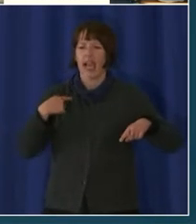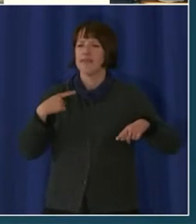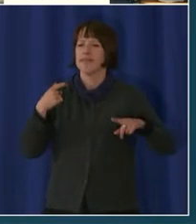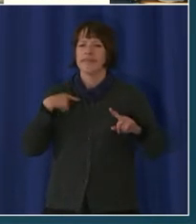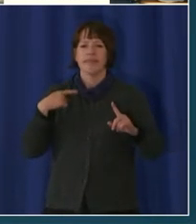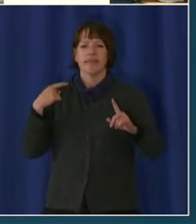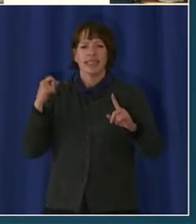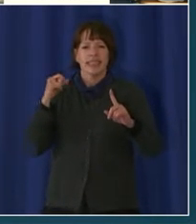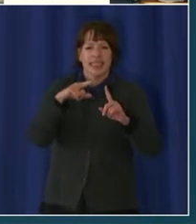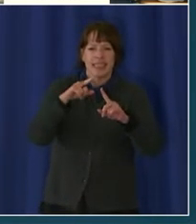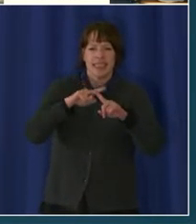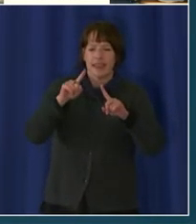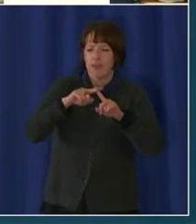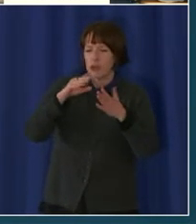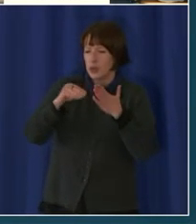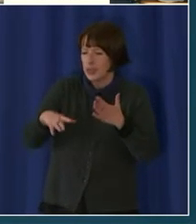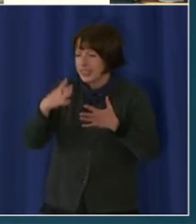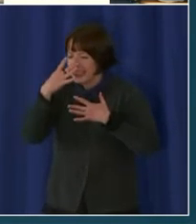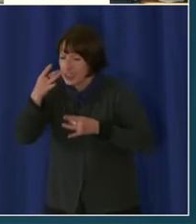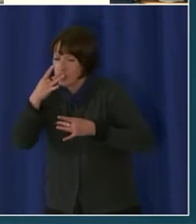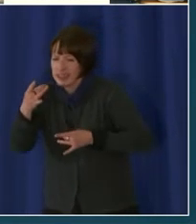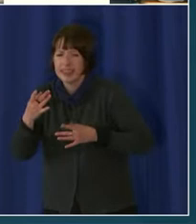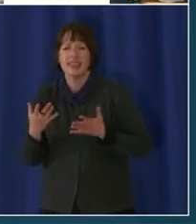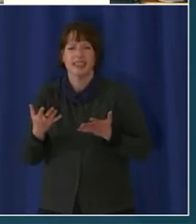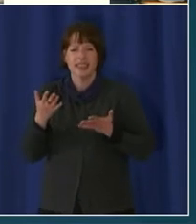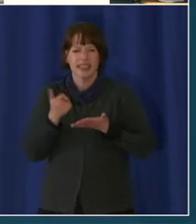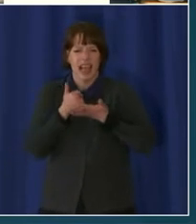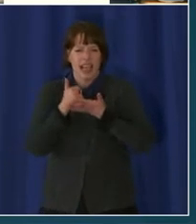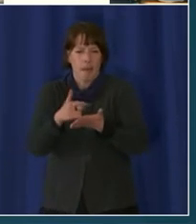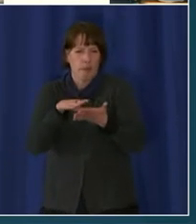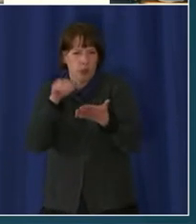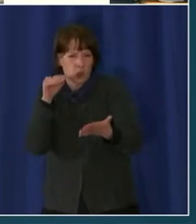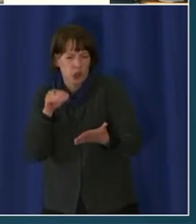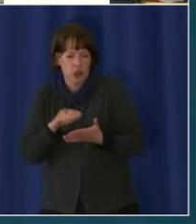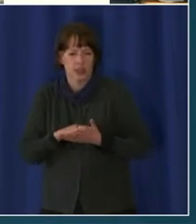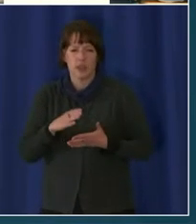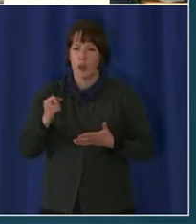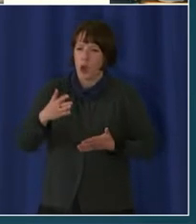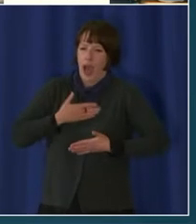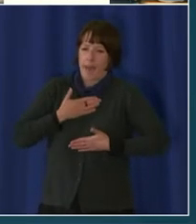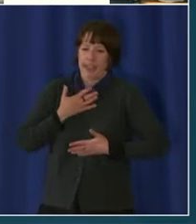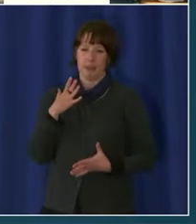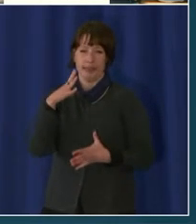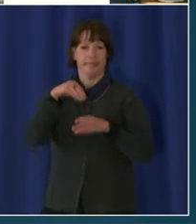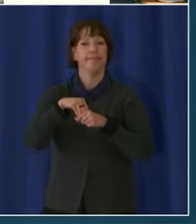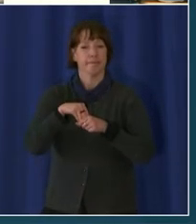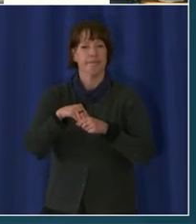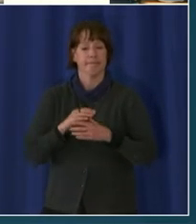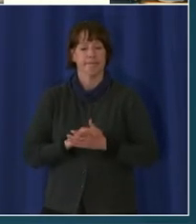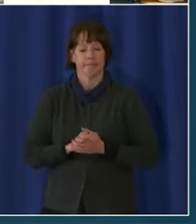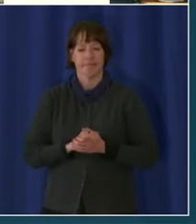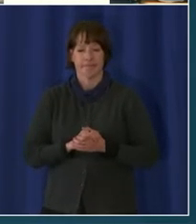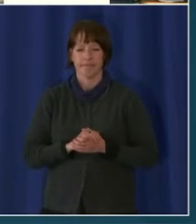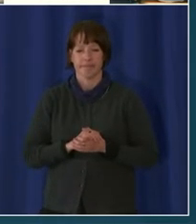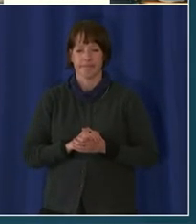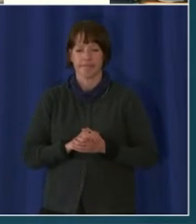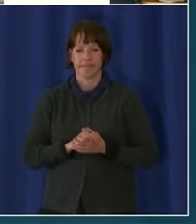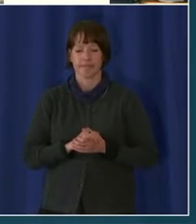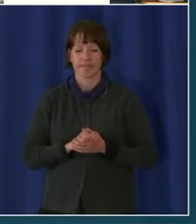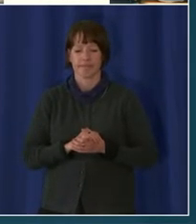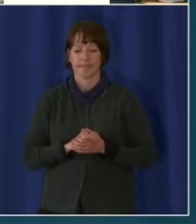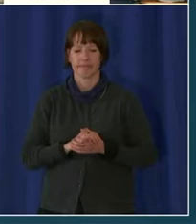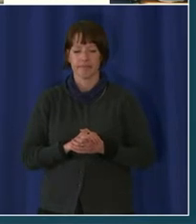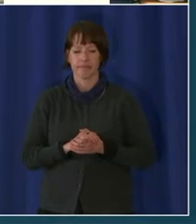different students' interests and give students what they're interested in so they are happy to engage.